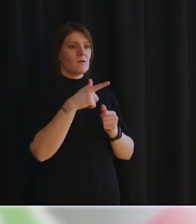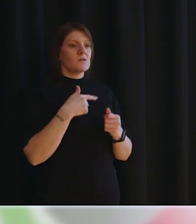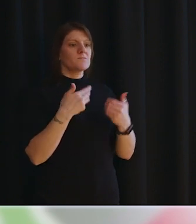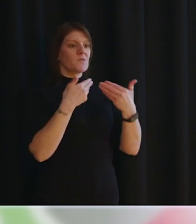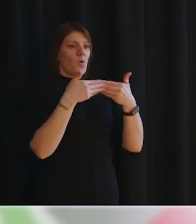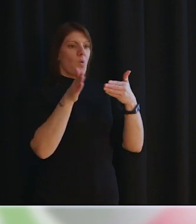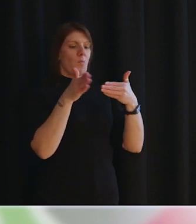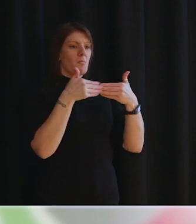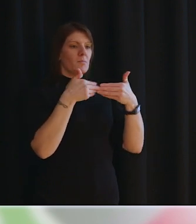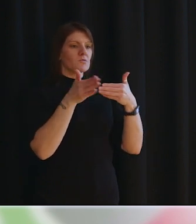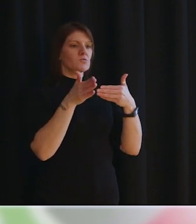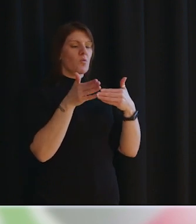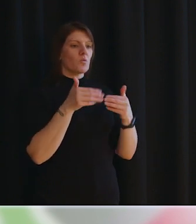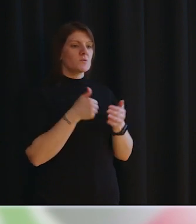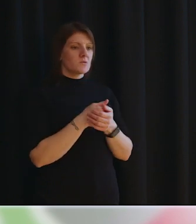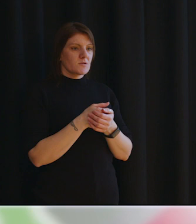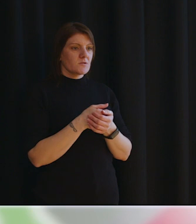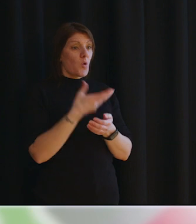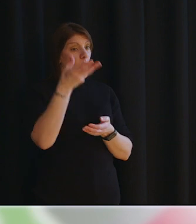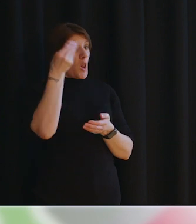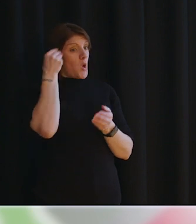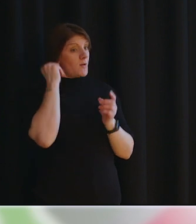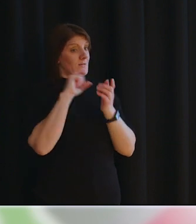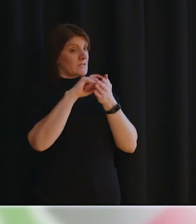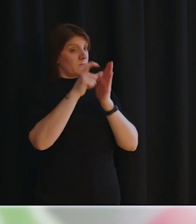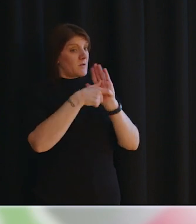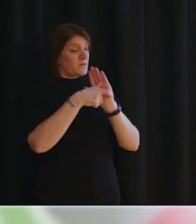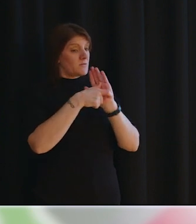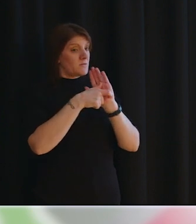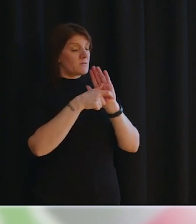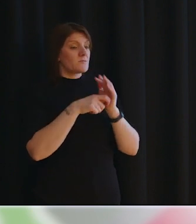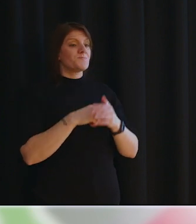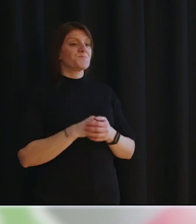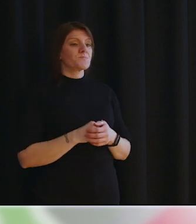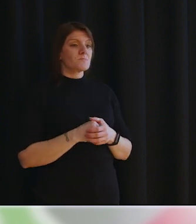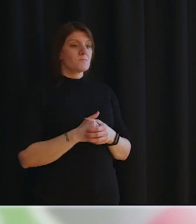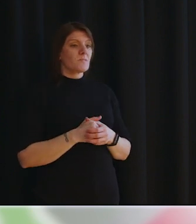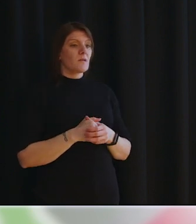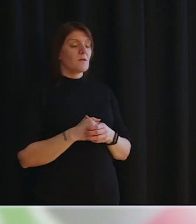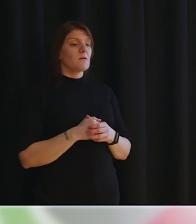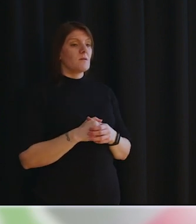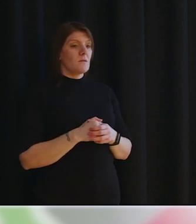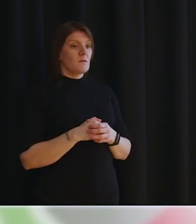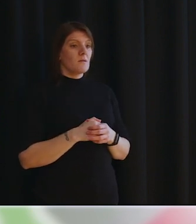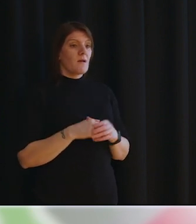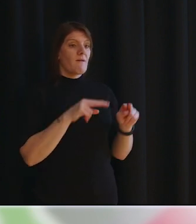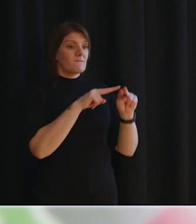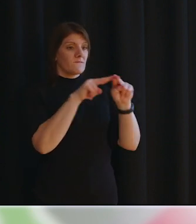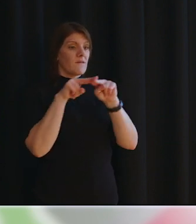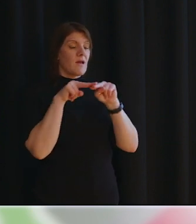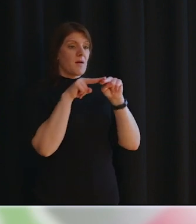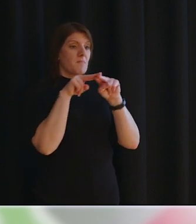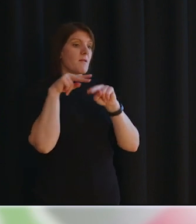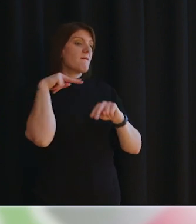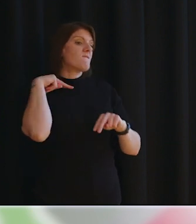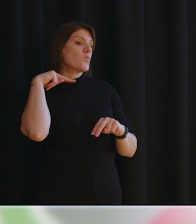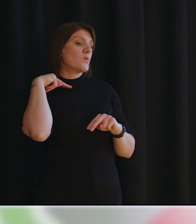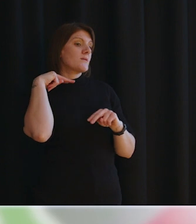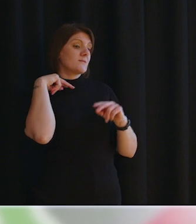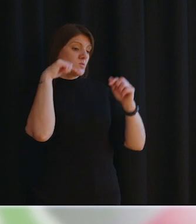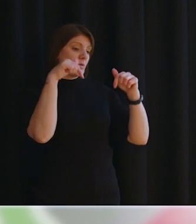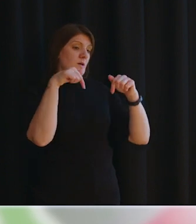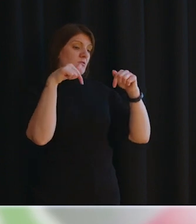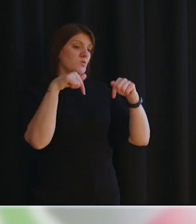Opening Doors, which is learning disabilities, Norfolk Autism Partnership, Family Voice, which are also here as